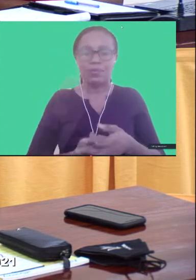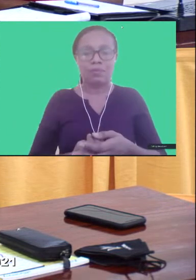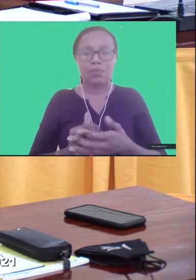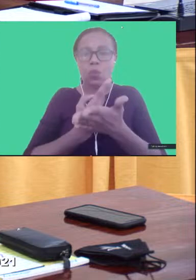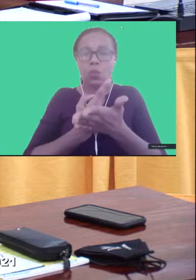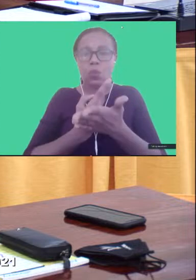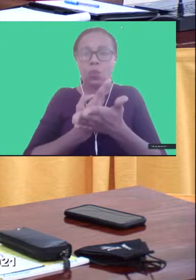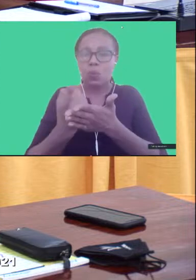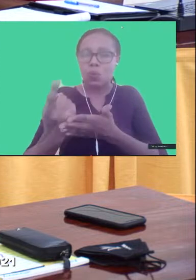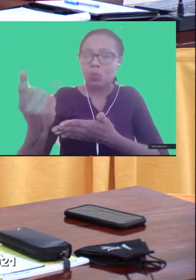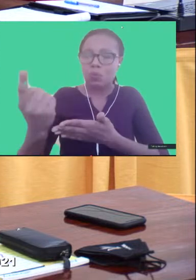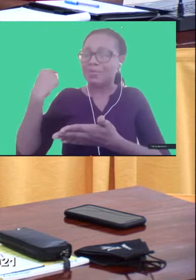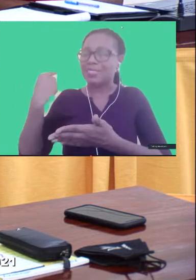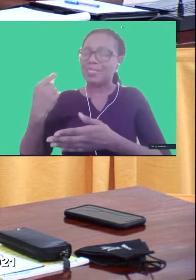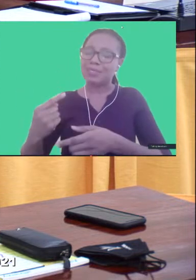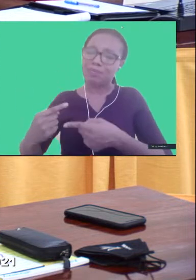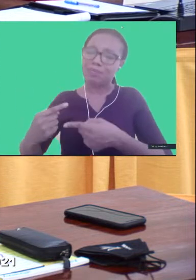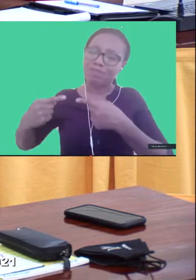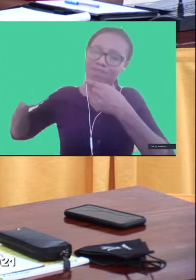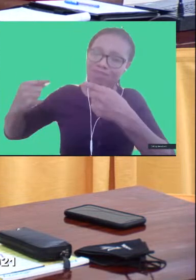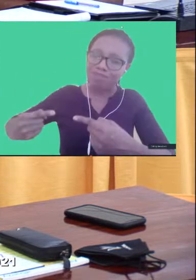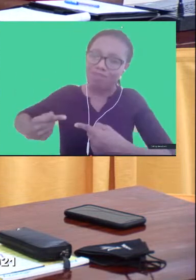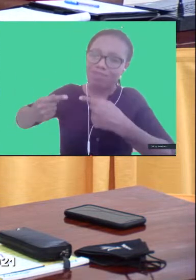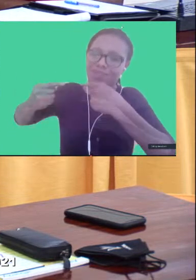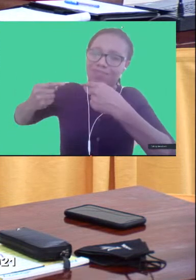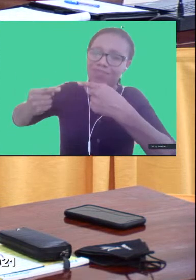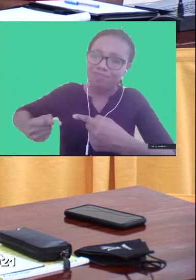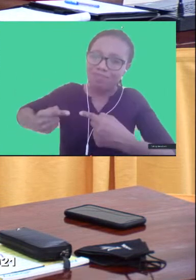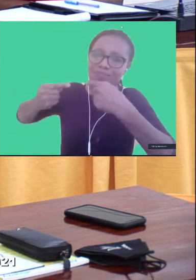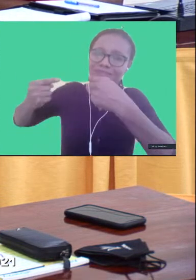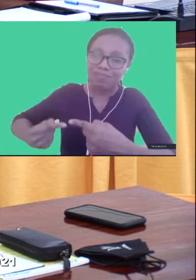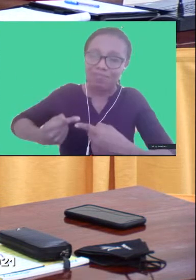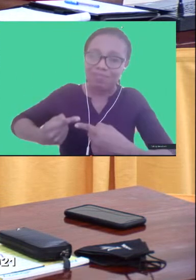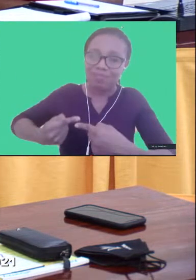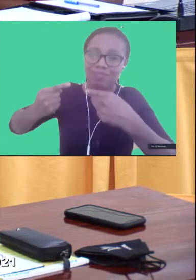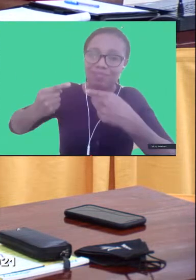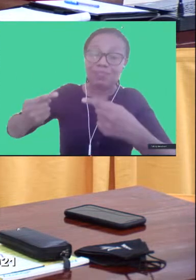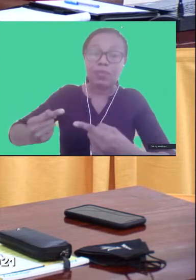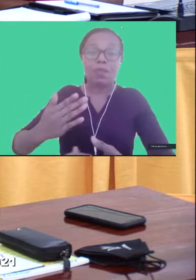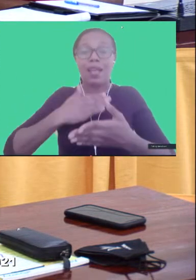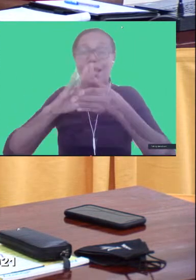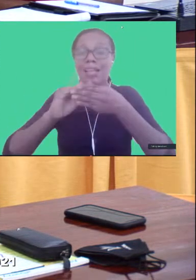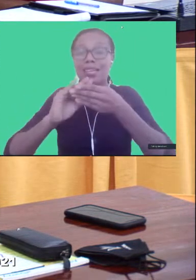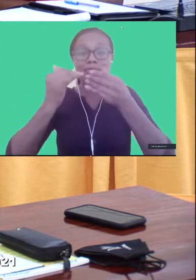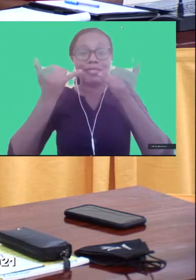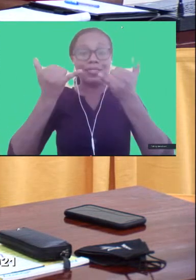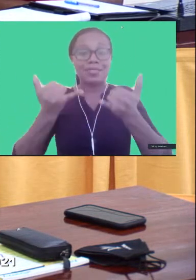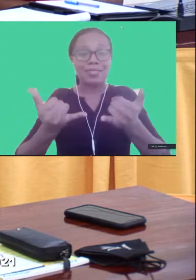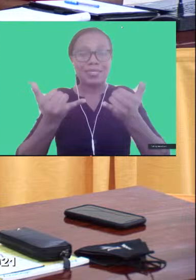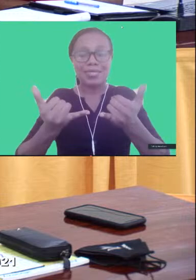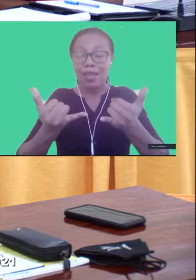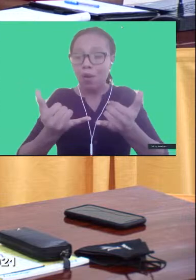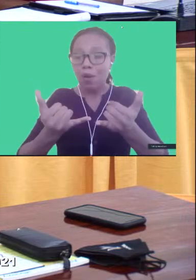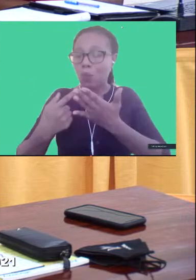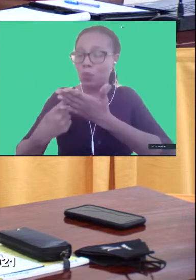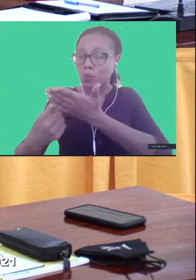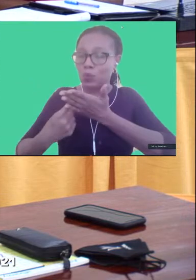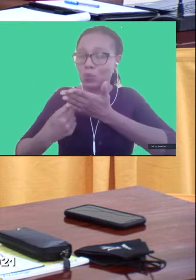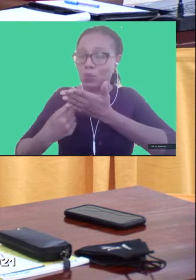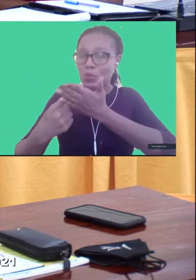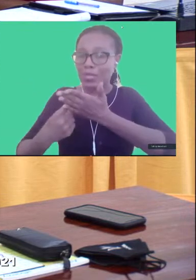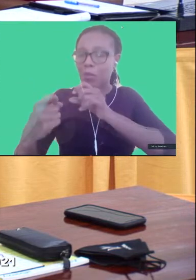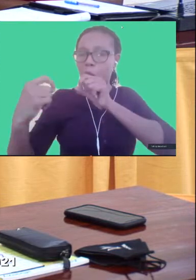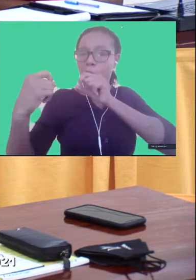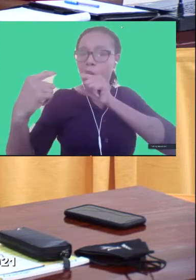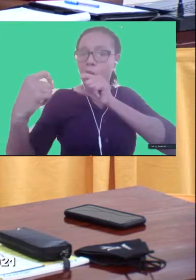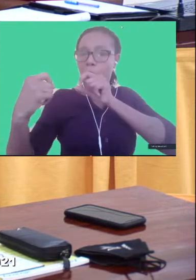me today we've come to a conceptual understanding and a conceptual alignment, and therefore that puts us in a position to allow lawyers to do what lawyers